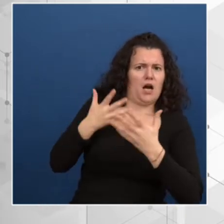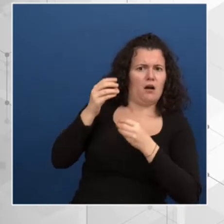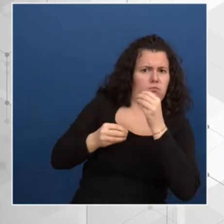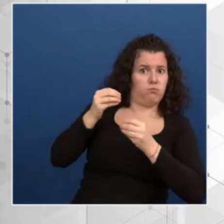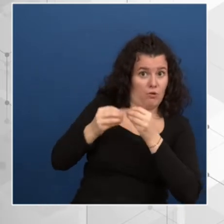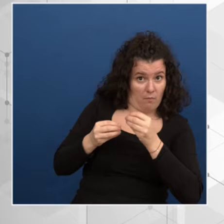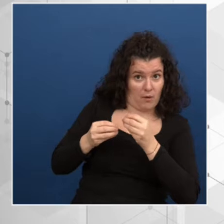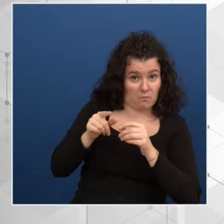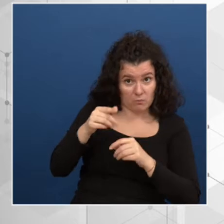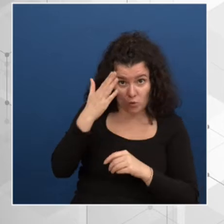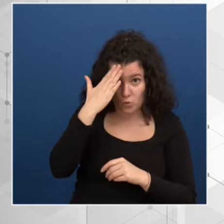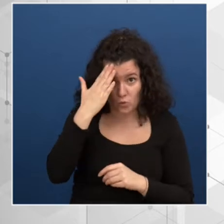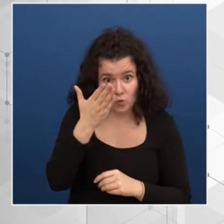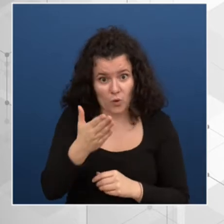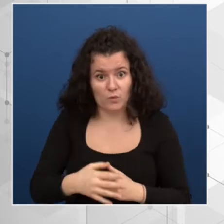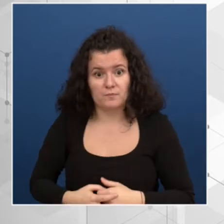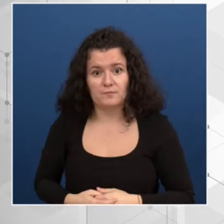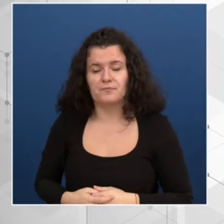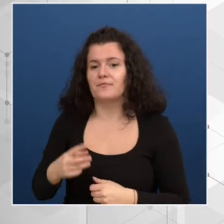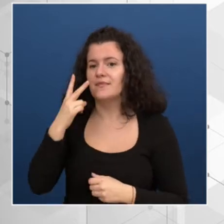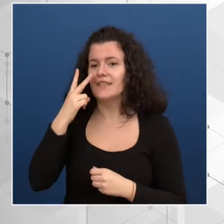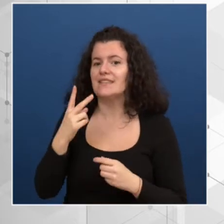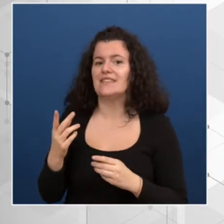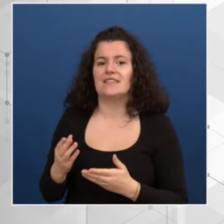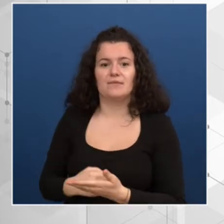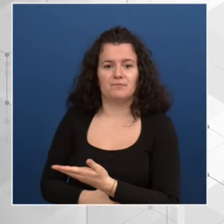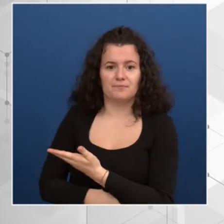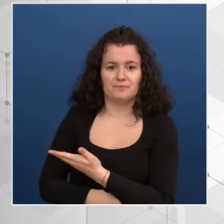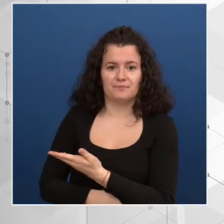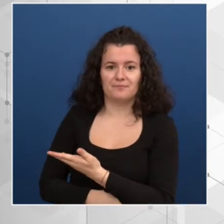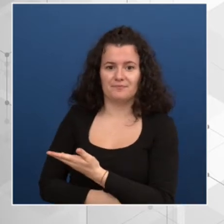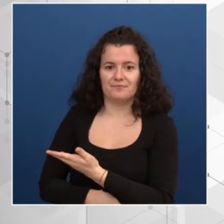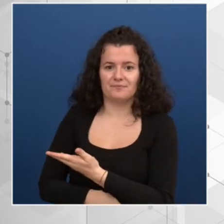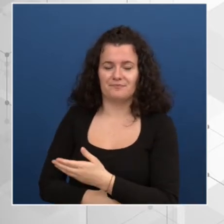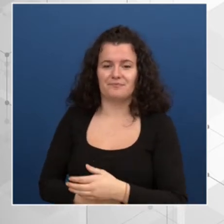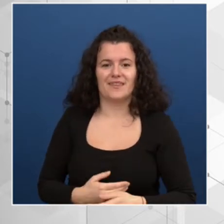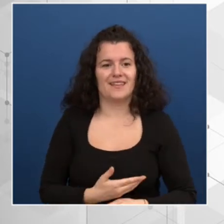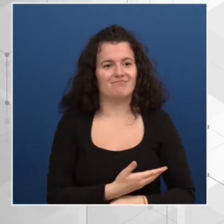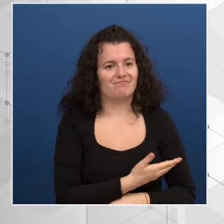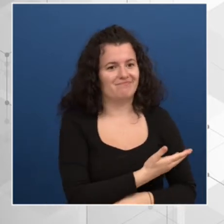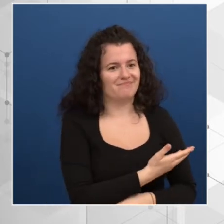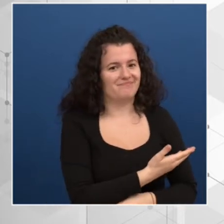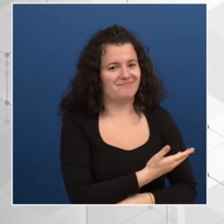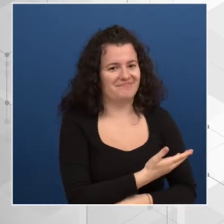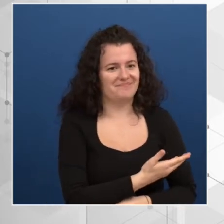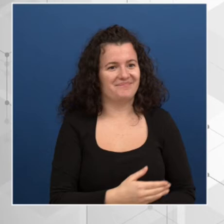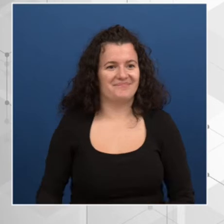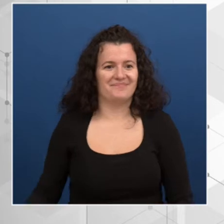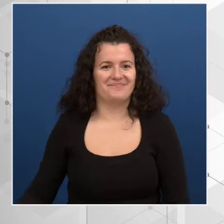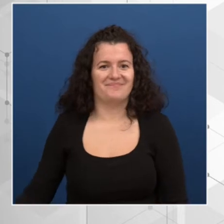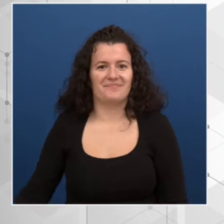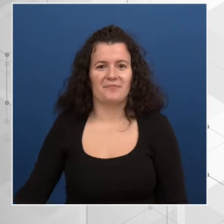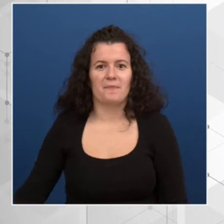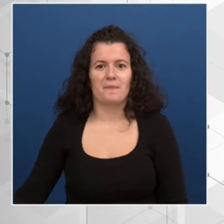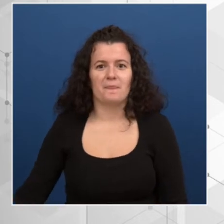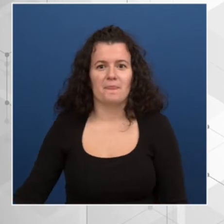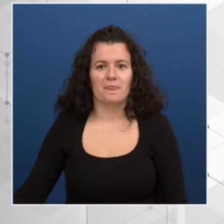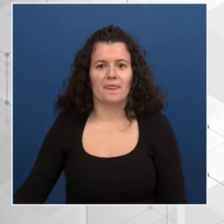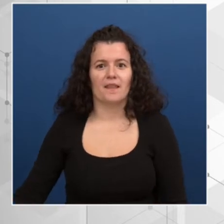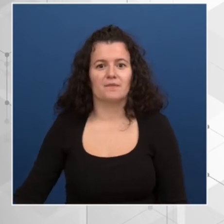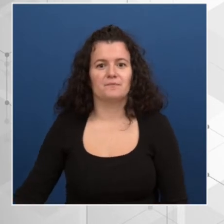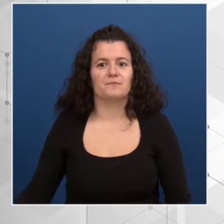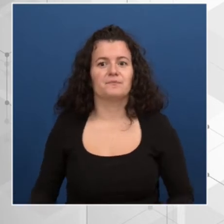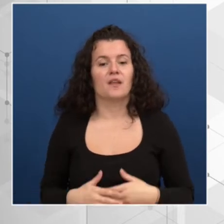the screen here and things to think about. I know that there was some discussion in the previous session about font. So yes, font,